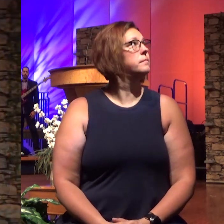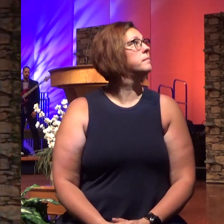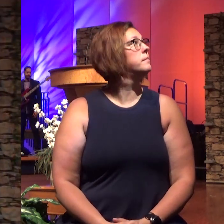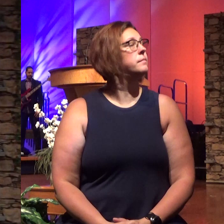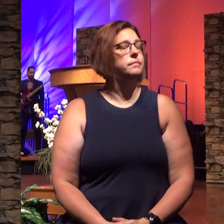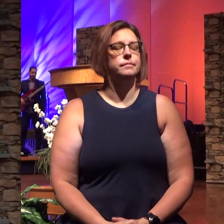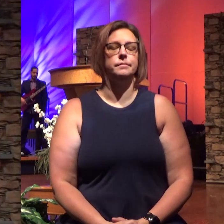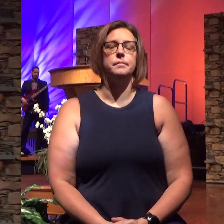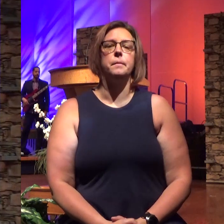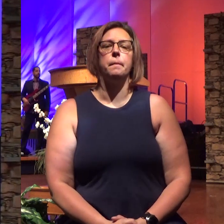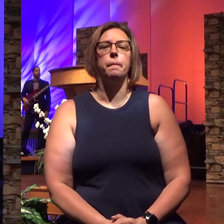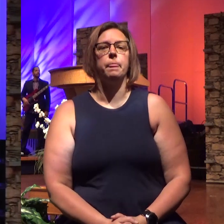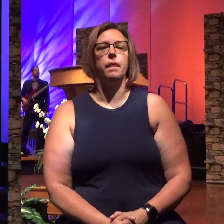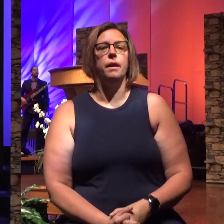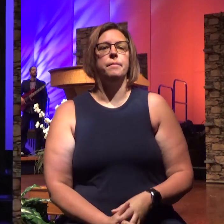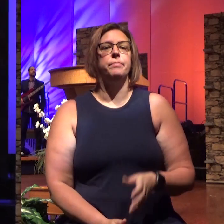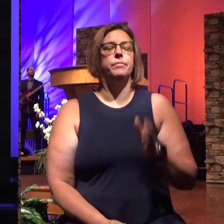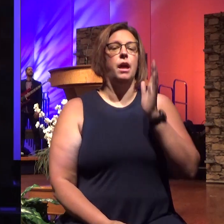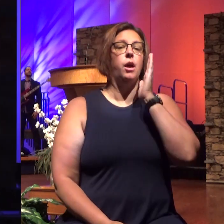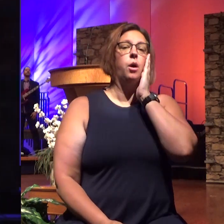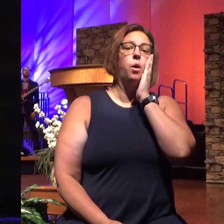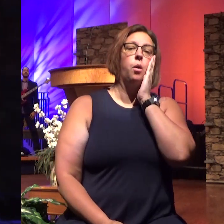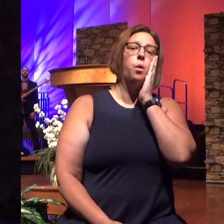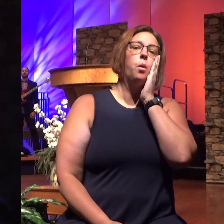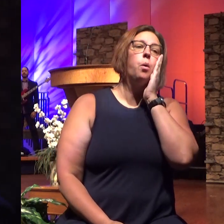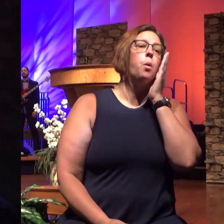It will be